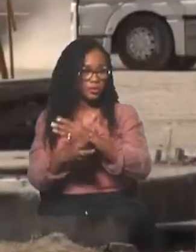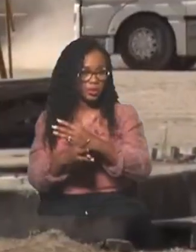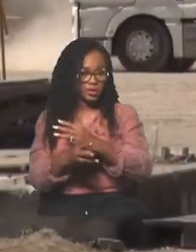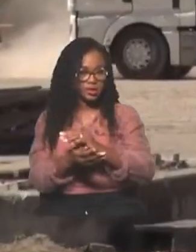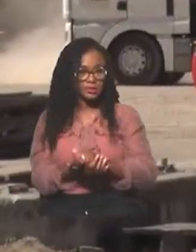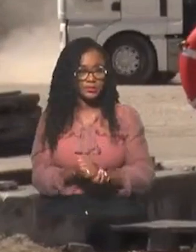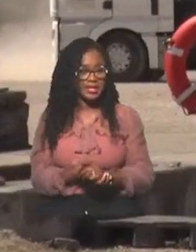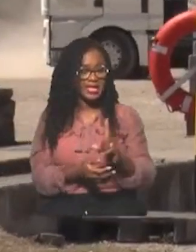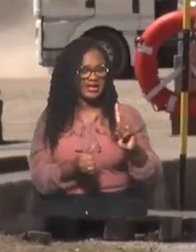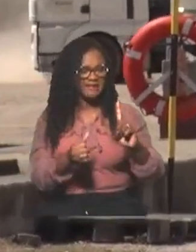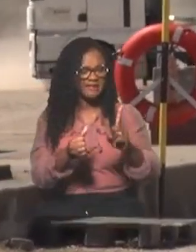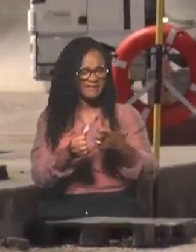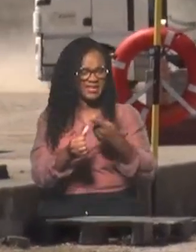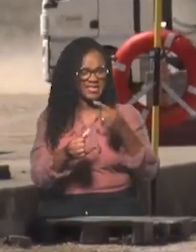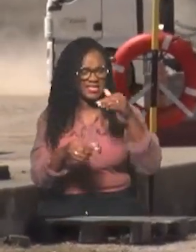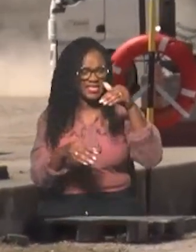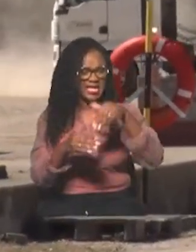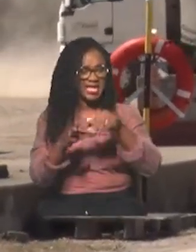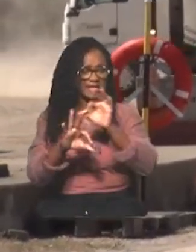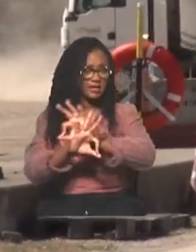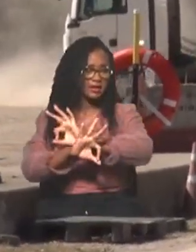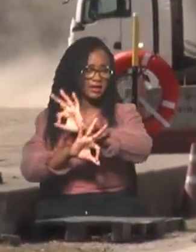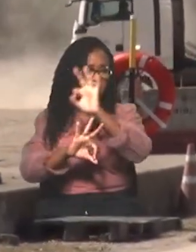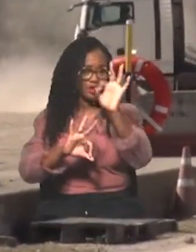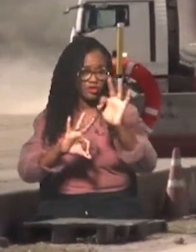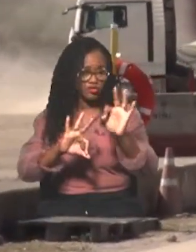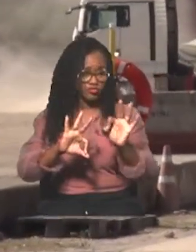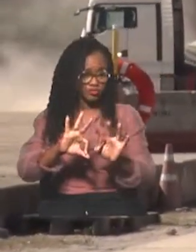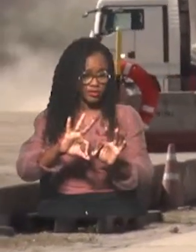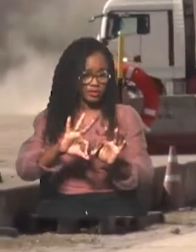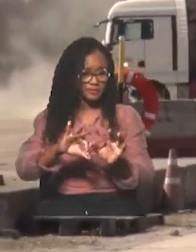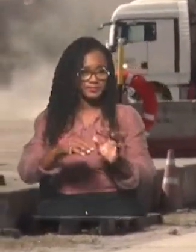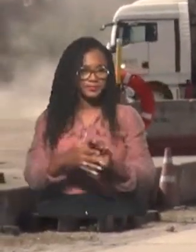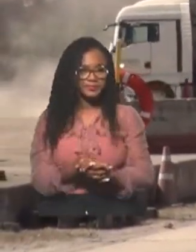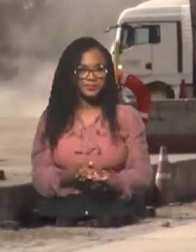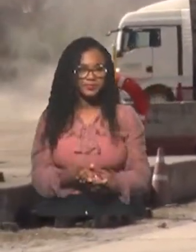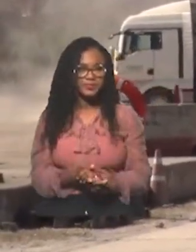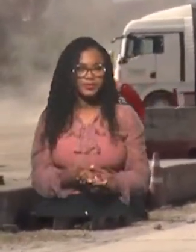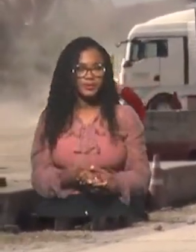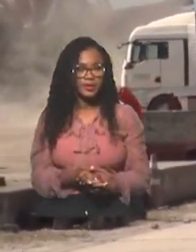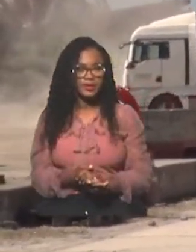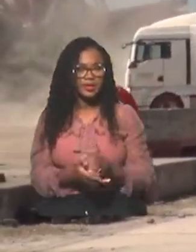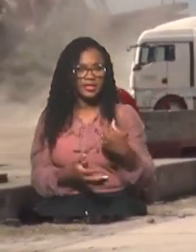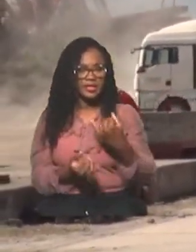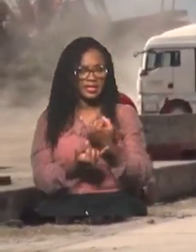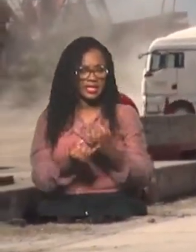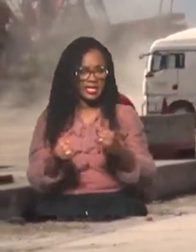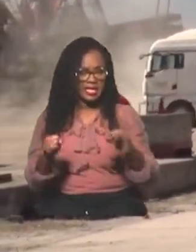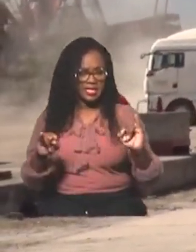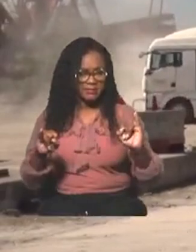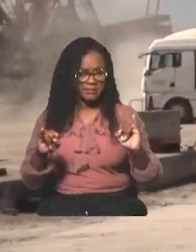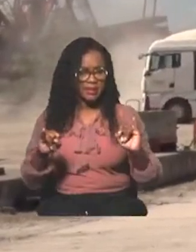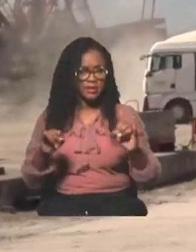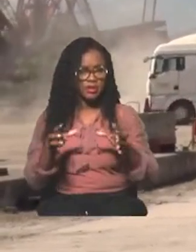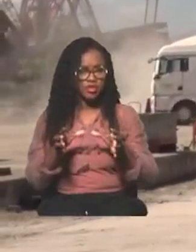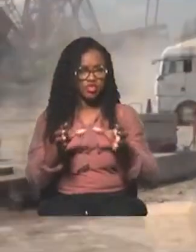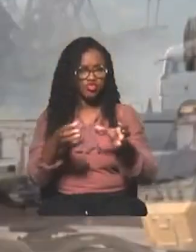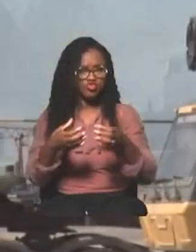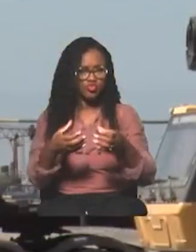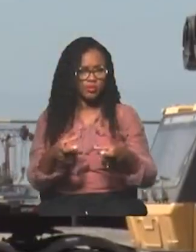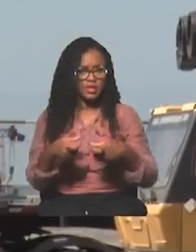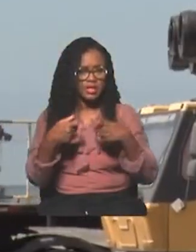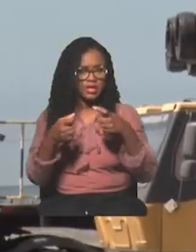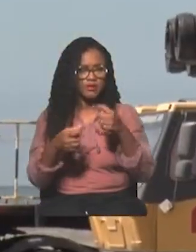the first within the CARICOM region. Eco-SLC is an independent and non-profit foundation which delivers tools